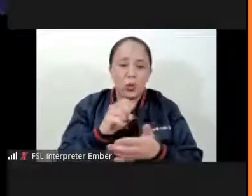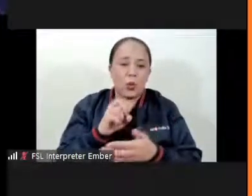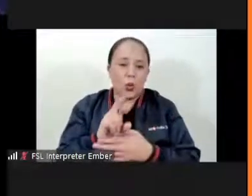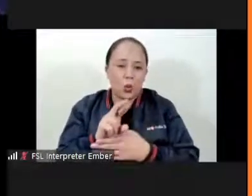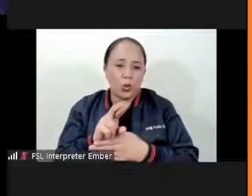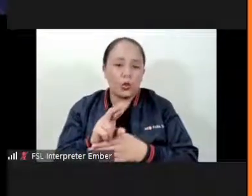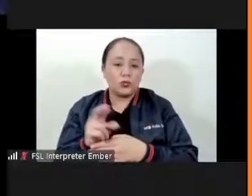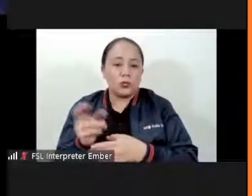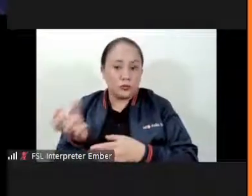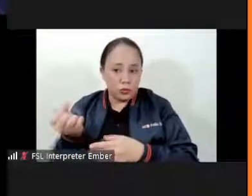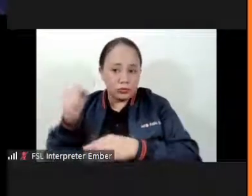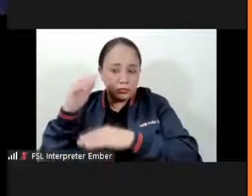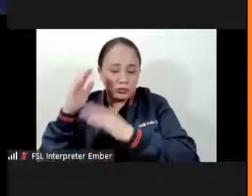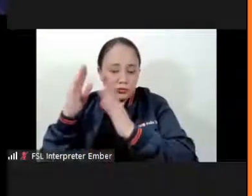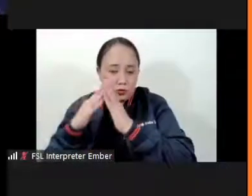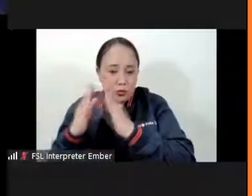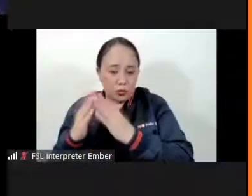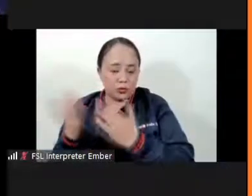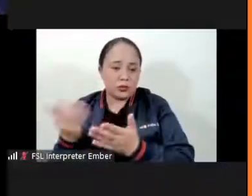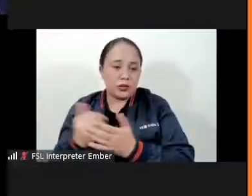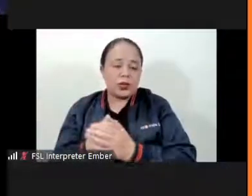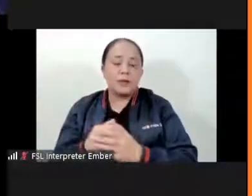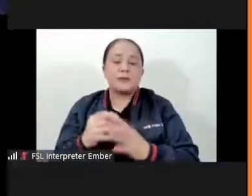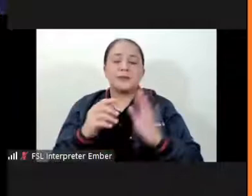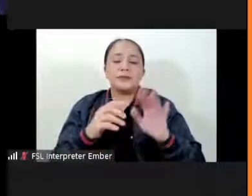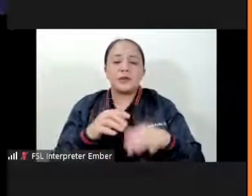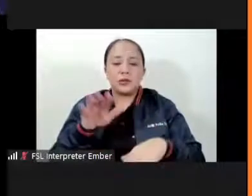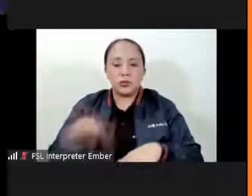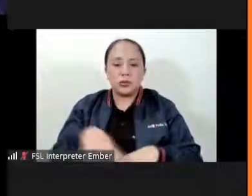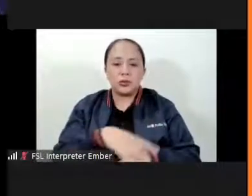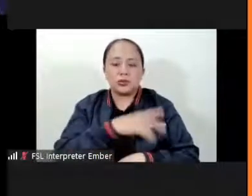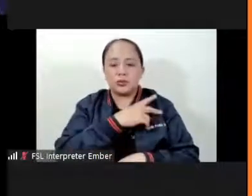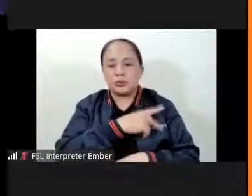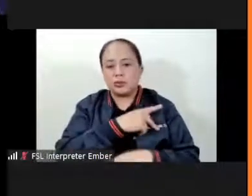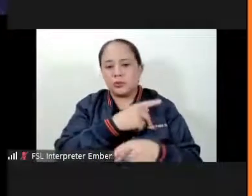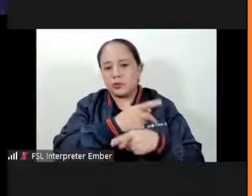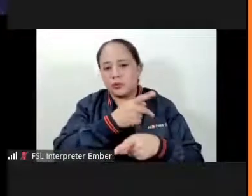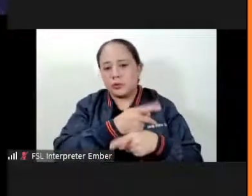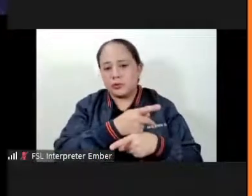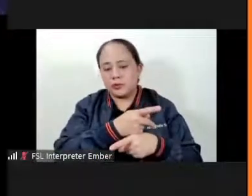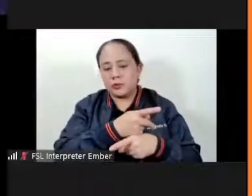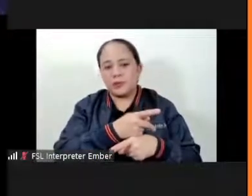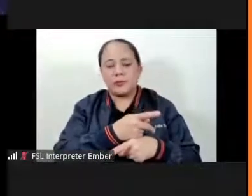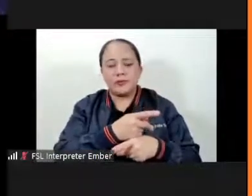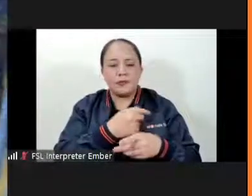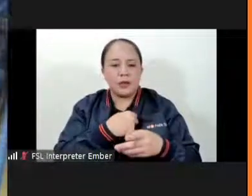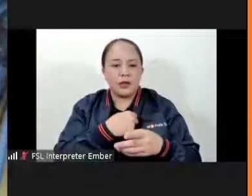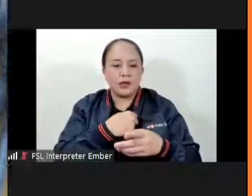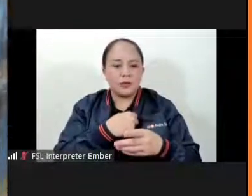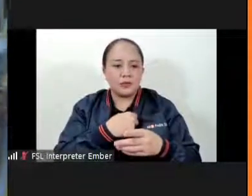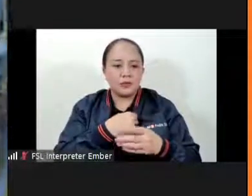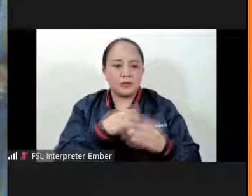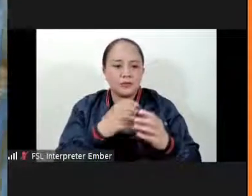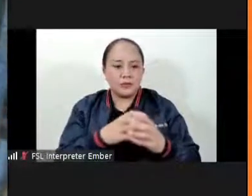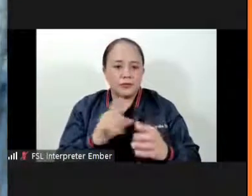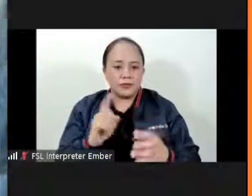of their homes, a child should be a patient of the Child Protection Unit first.